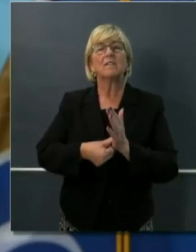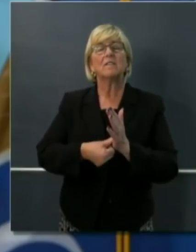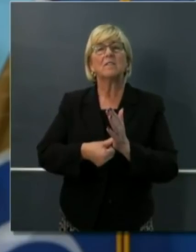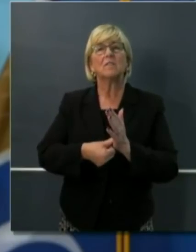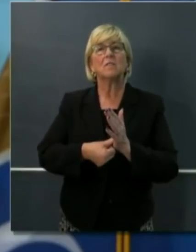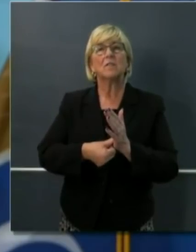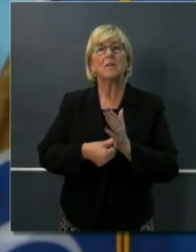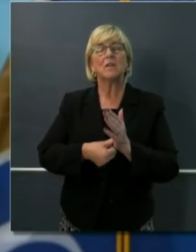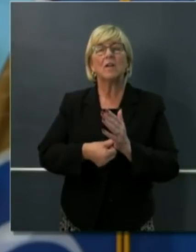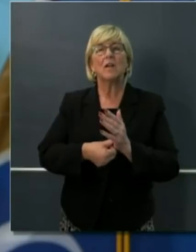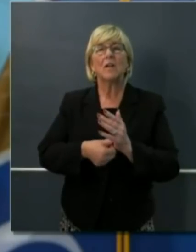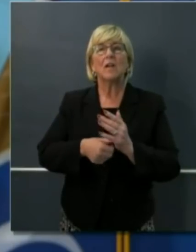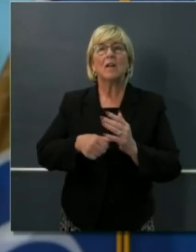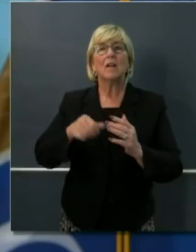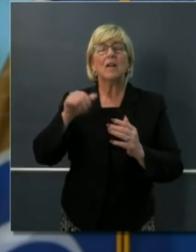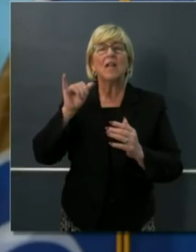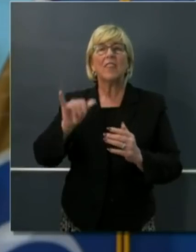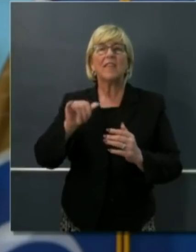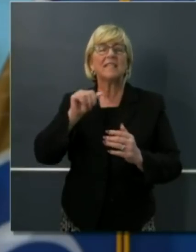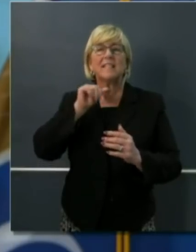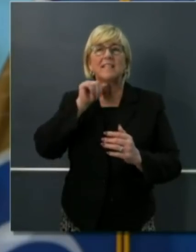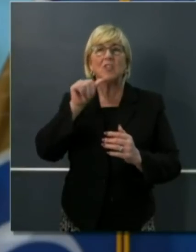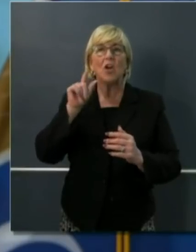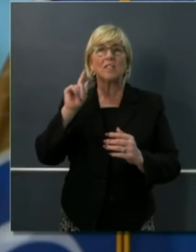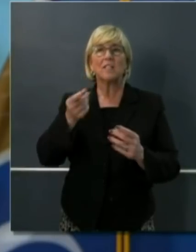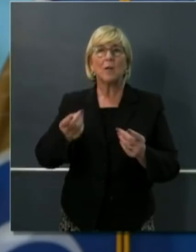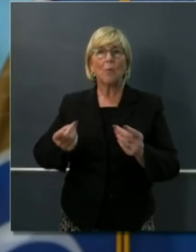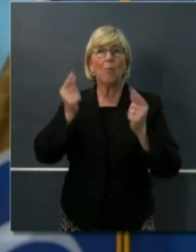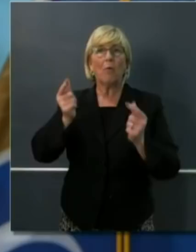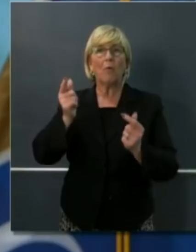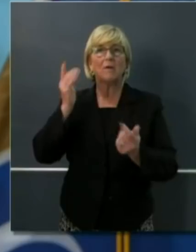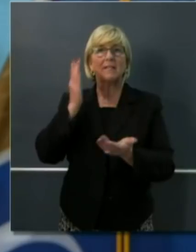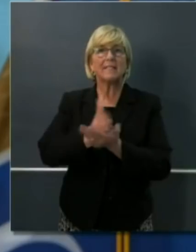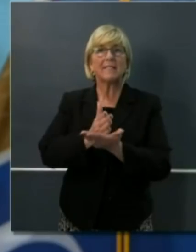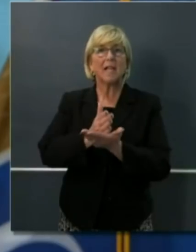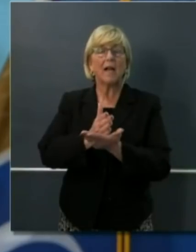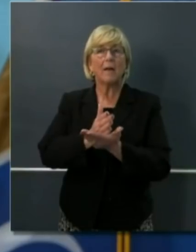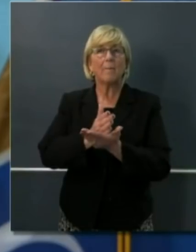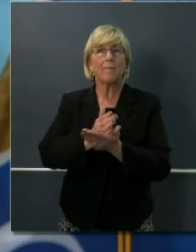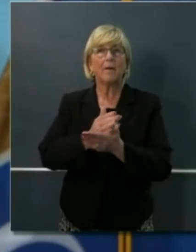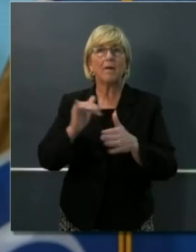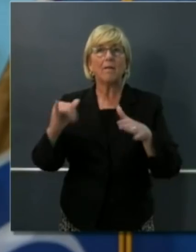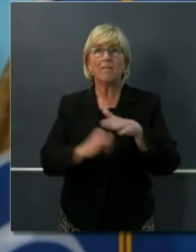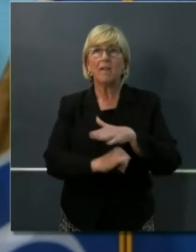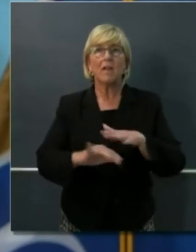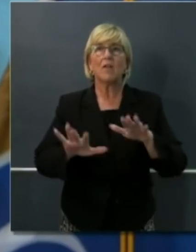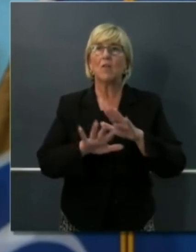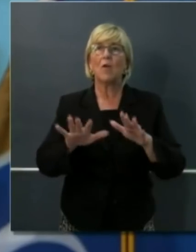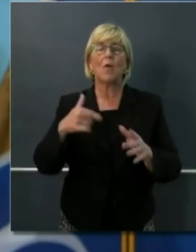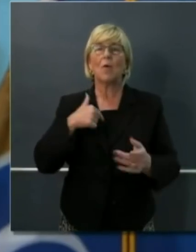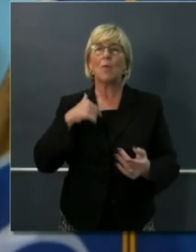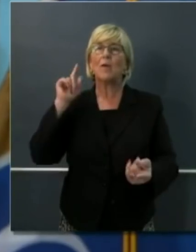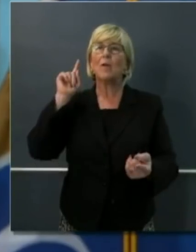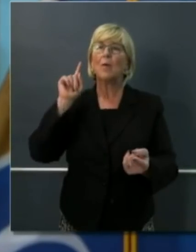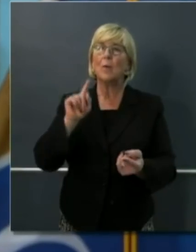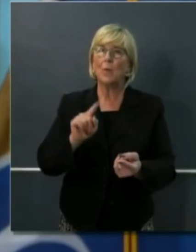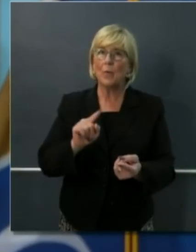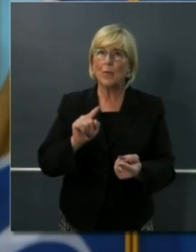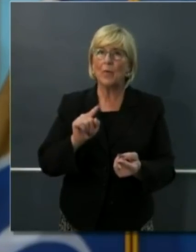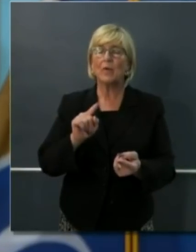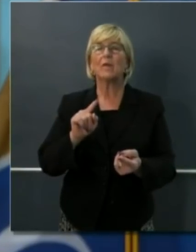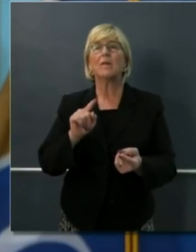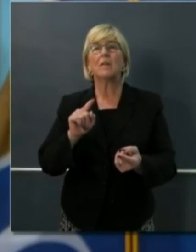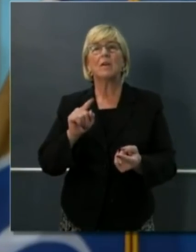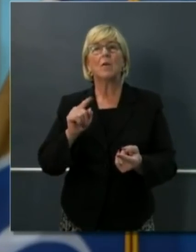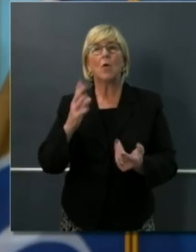it's not a switch, it's a dimmer, that we are constantly looking at how quickly we move that dimmer,